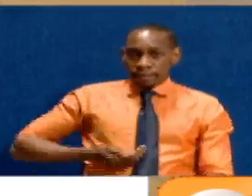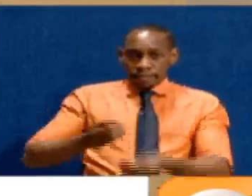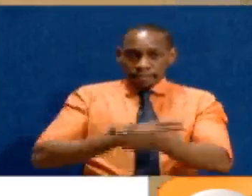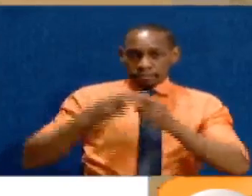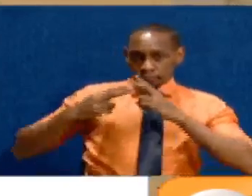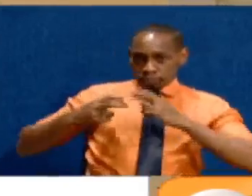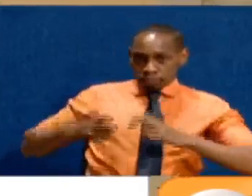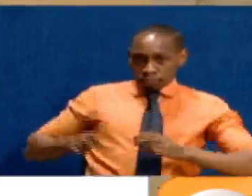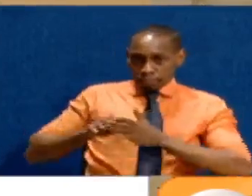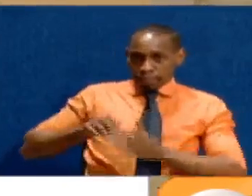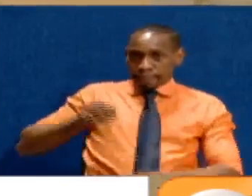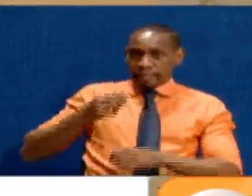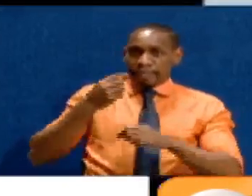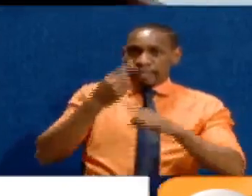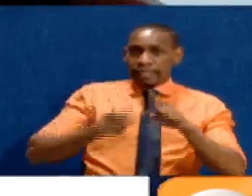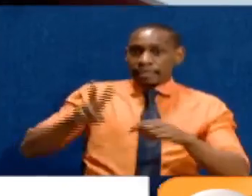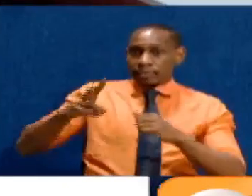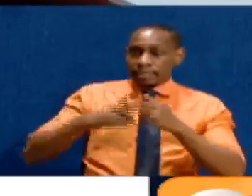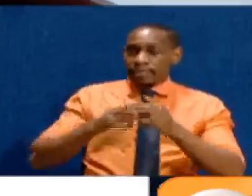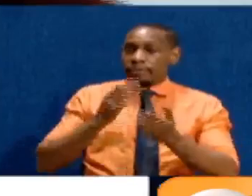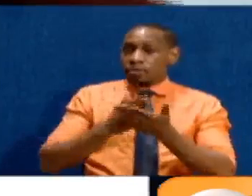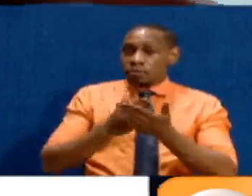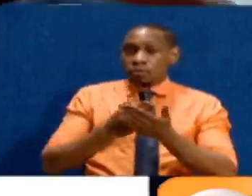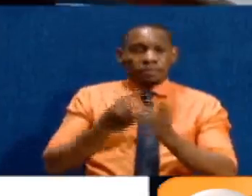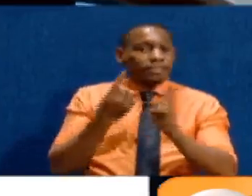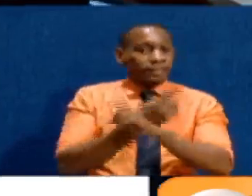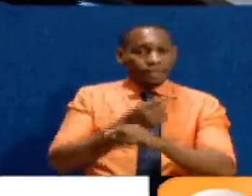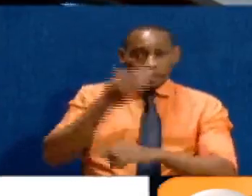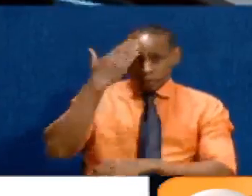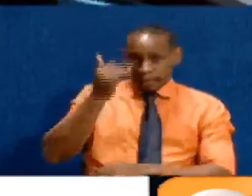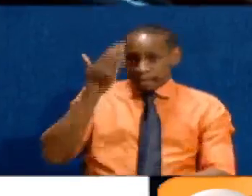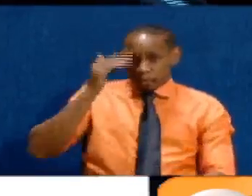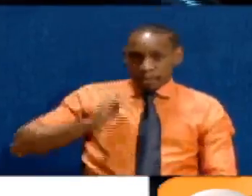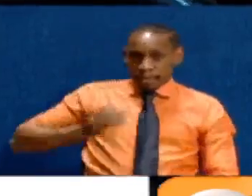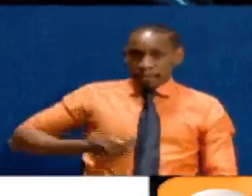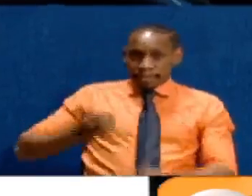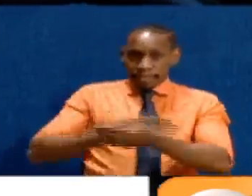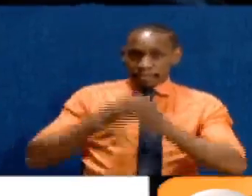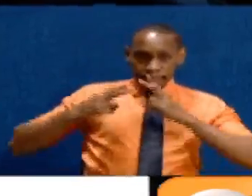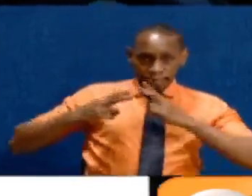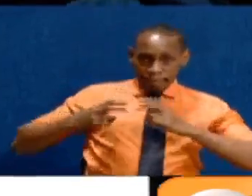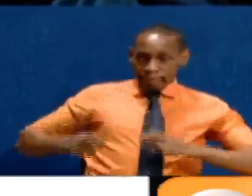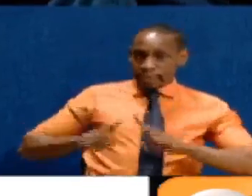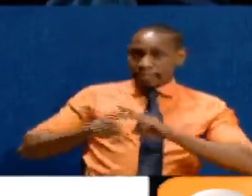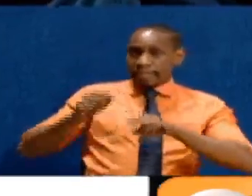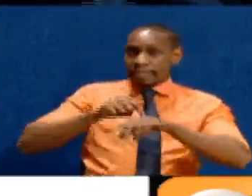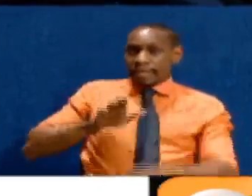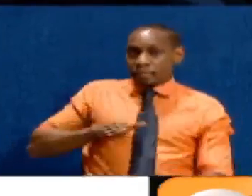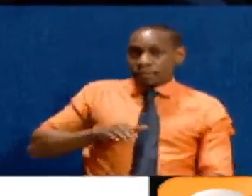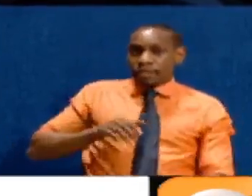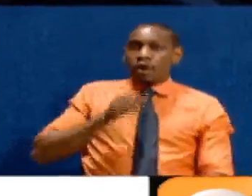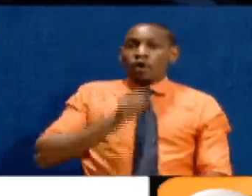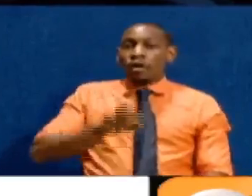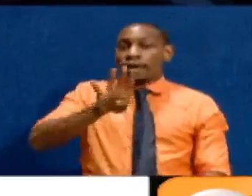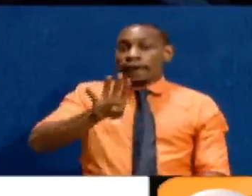at 27 years old is rare, bearing in mind that breast cancer screening starts when women turn